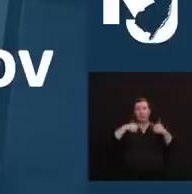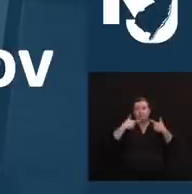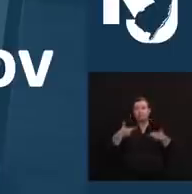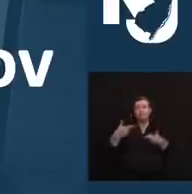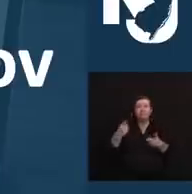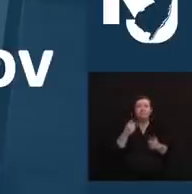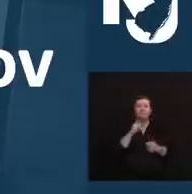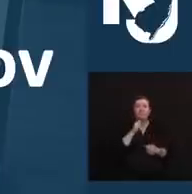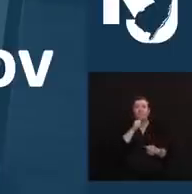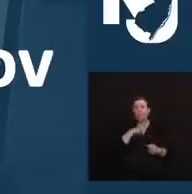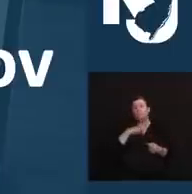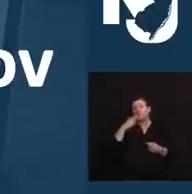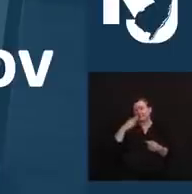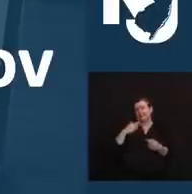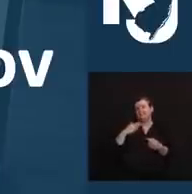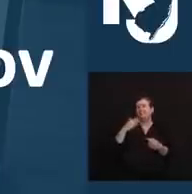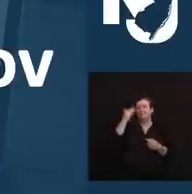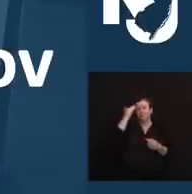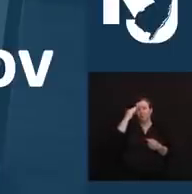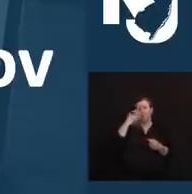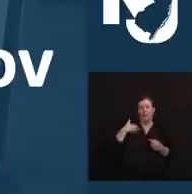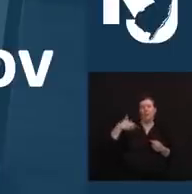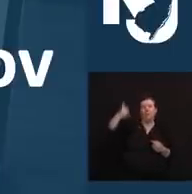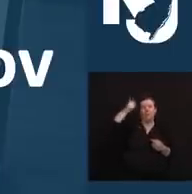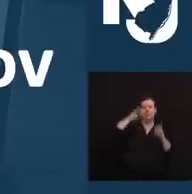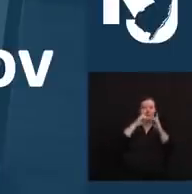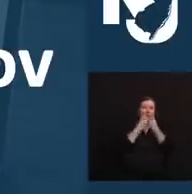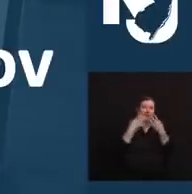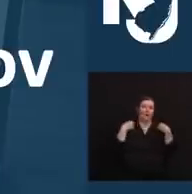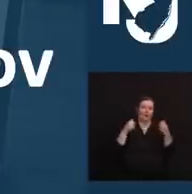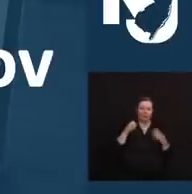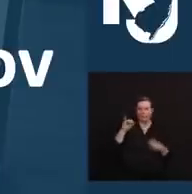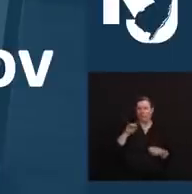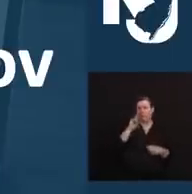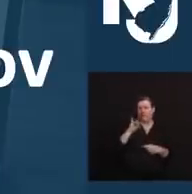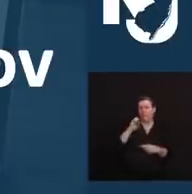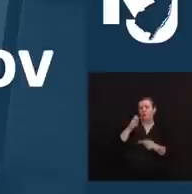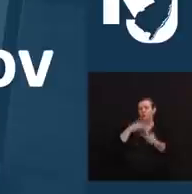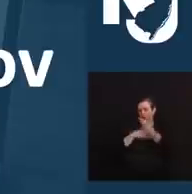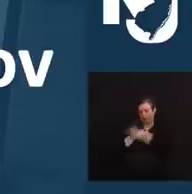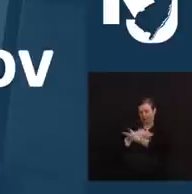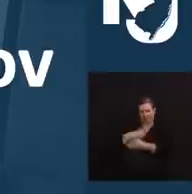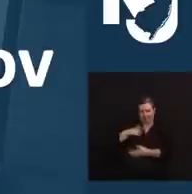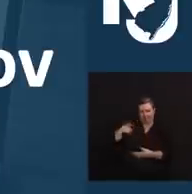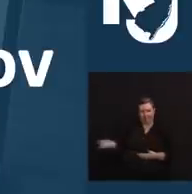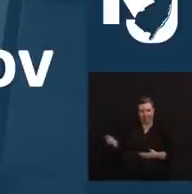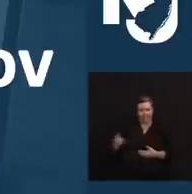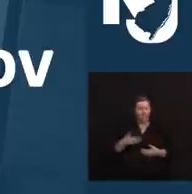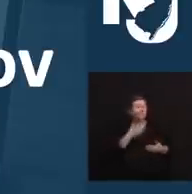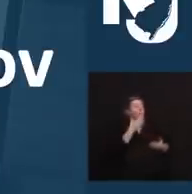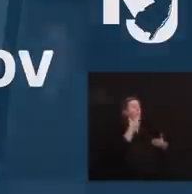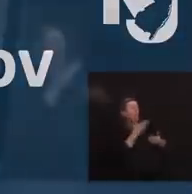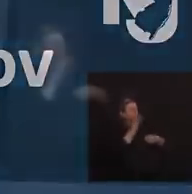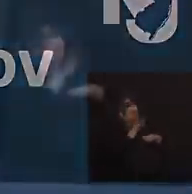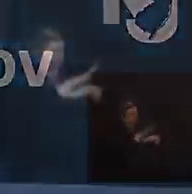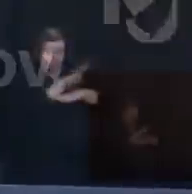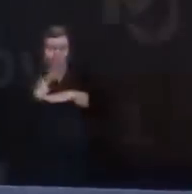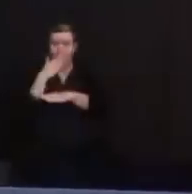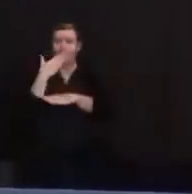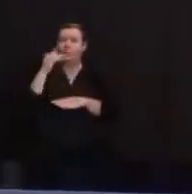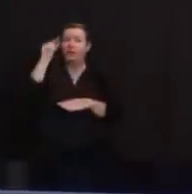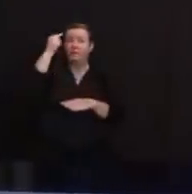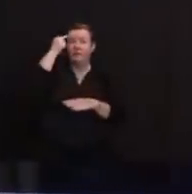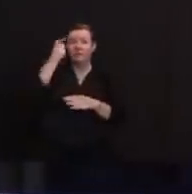needs no introduction, the Commissioner of the Department of Health, Judy Persichilli. Thank you, Governor, and good afternoon. Well, as the Governor stated,